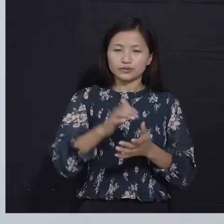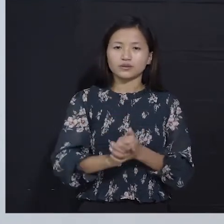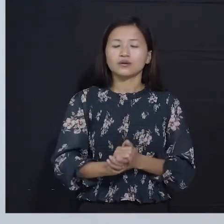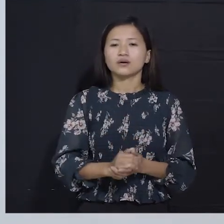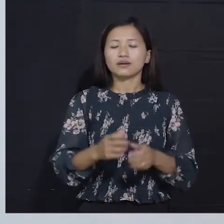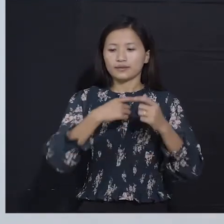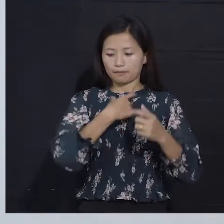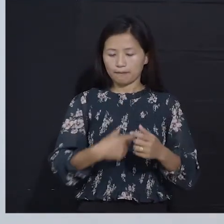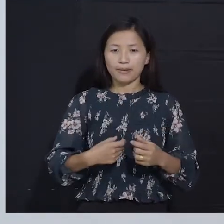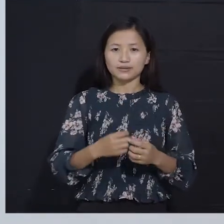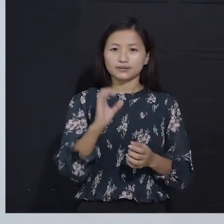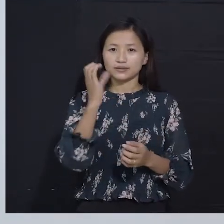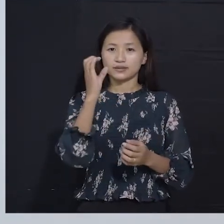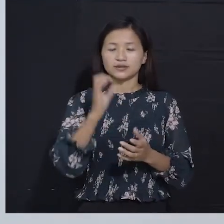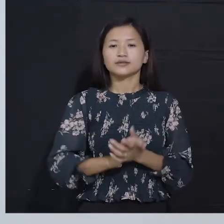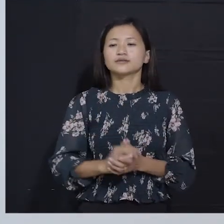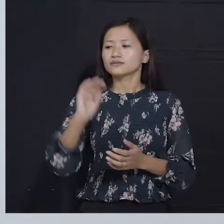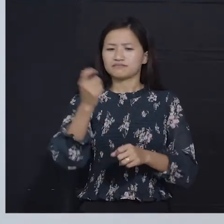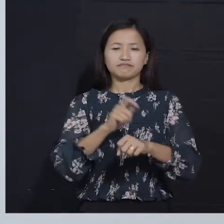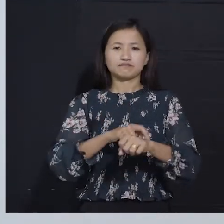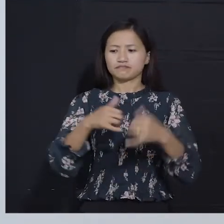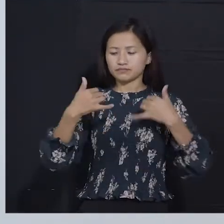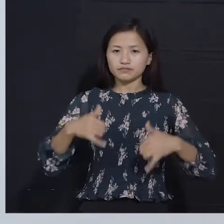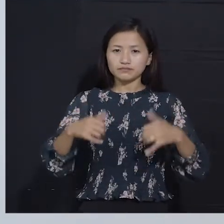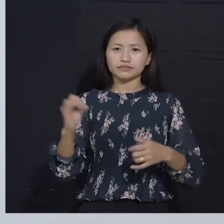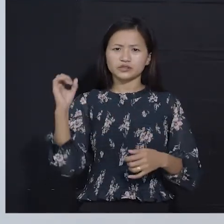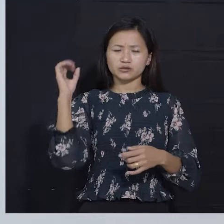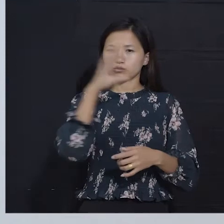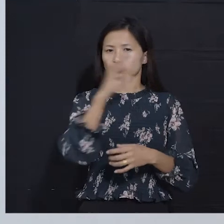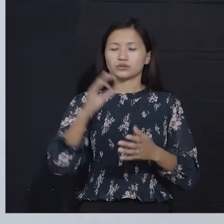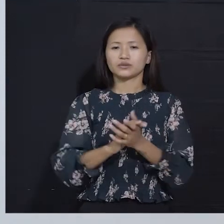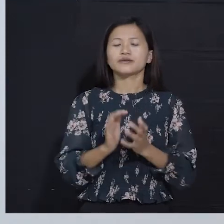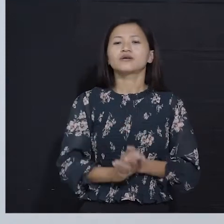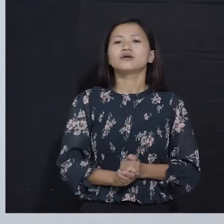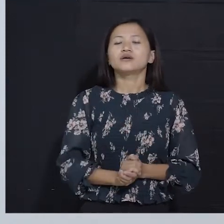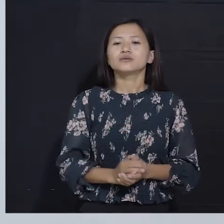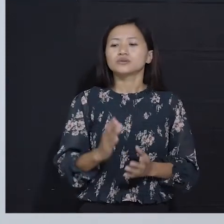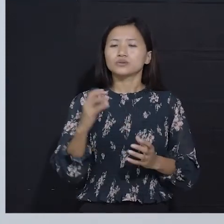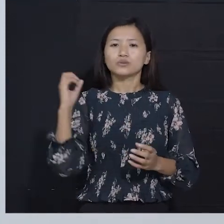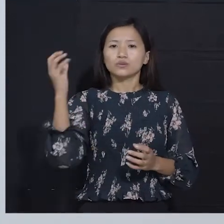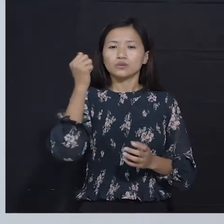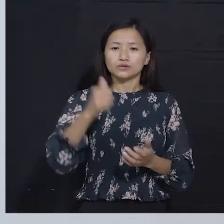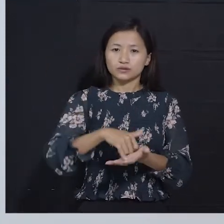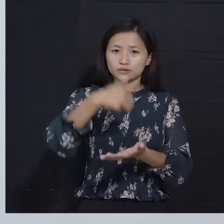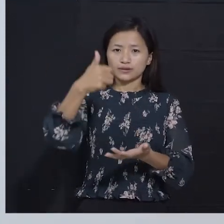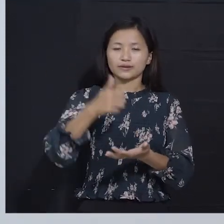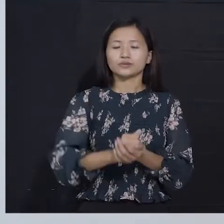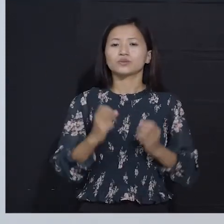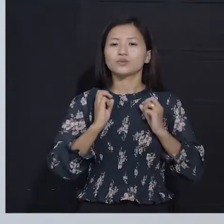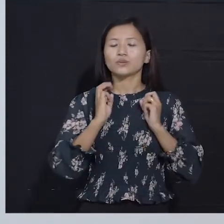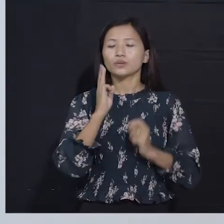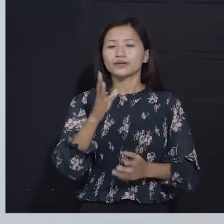a medal during the sports week, sometimes you go home triumphantly, but that means you won, and that winning